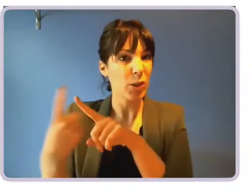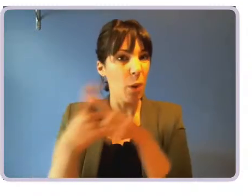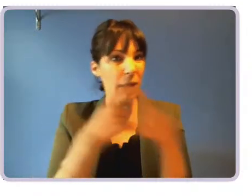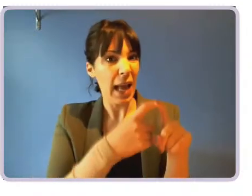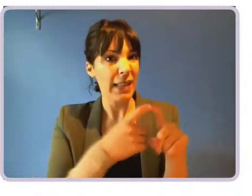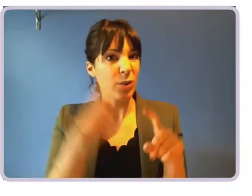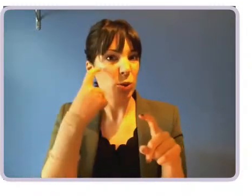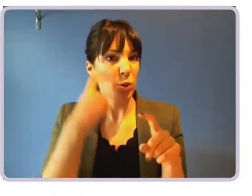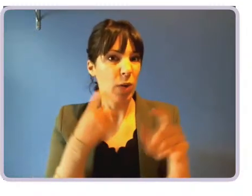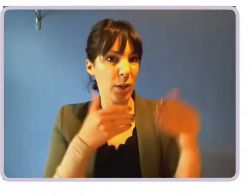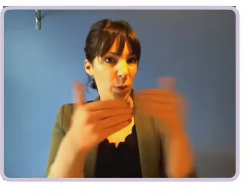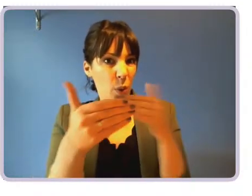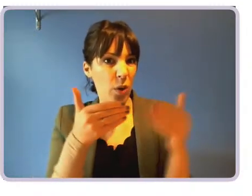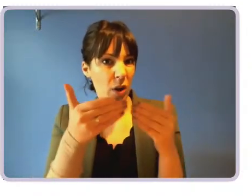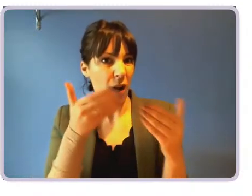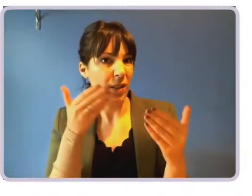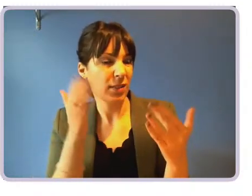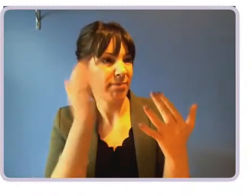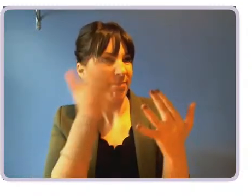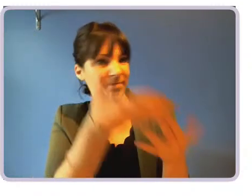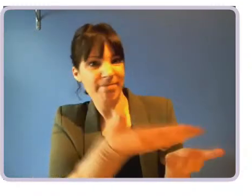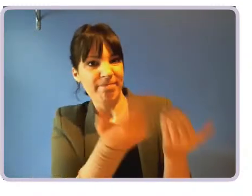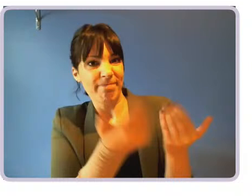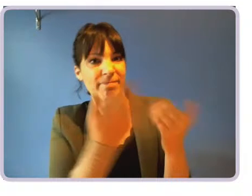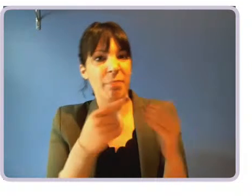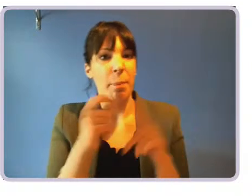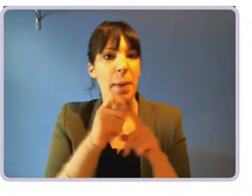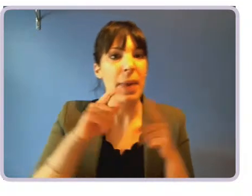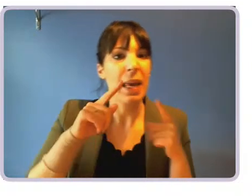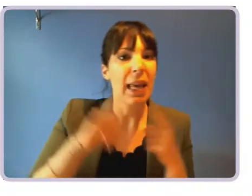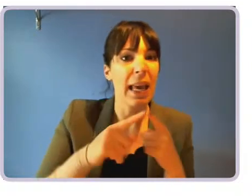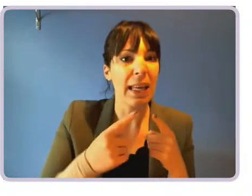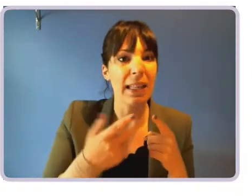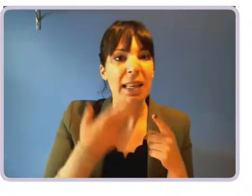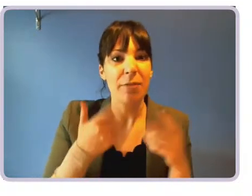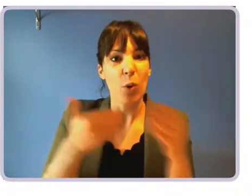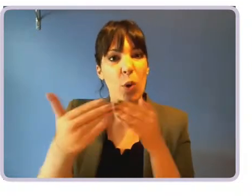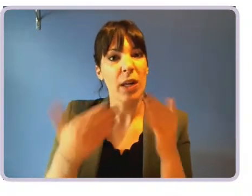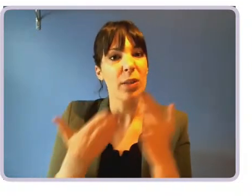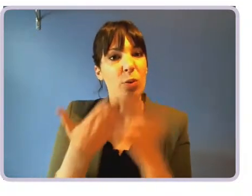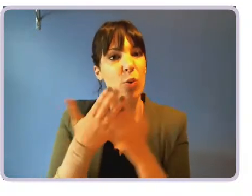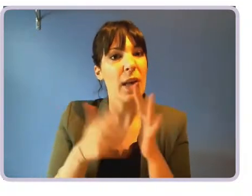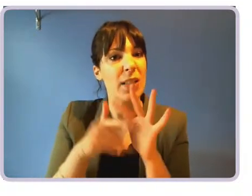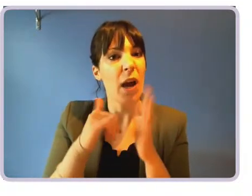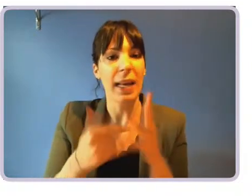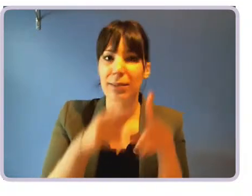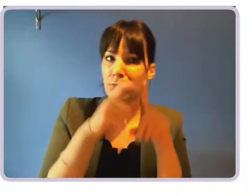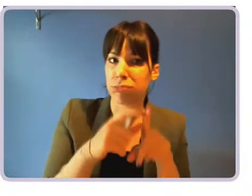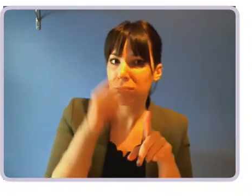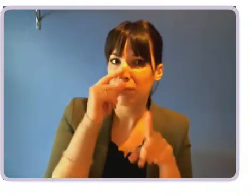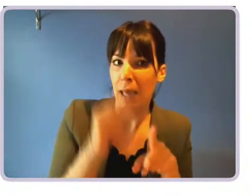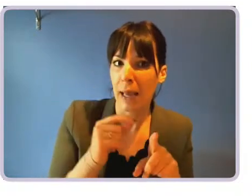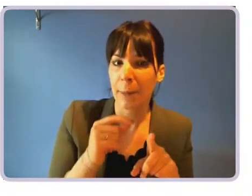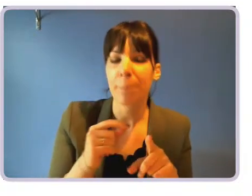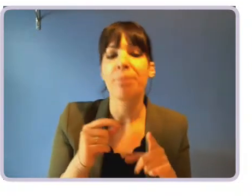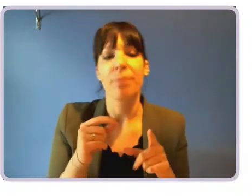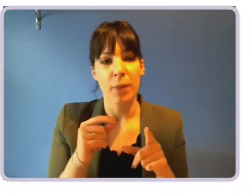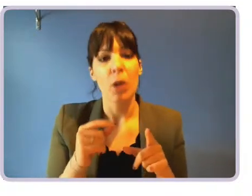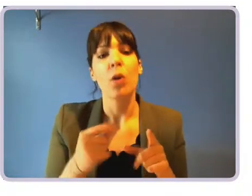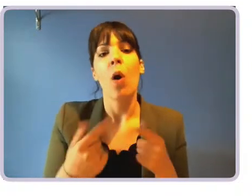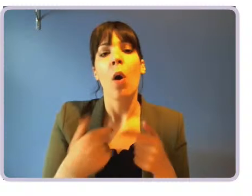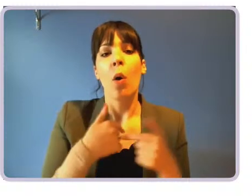individuals' plans. And I'll come to our statement on the personalisation. Now, we're